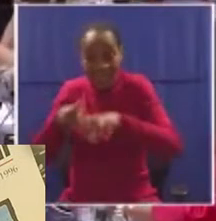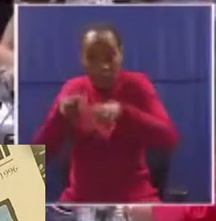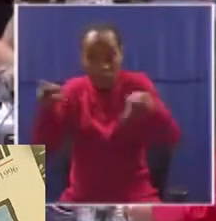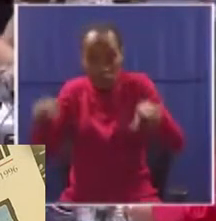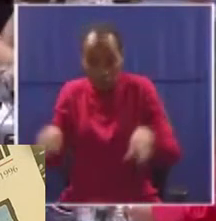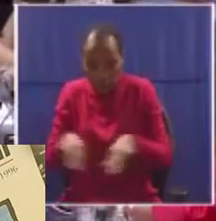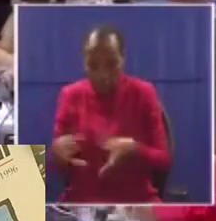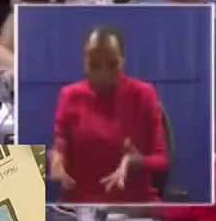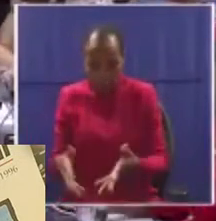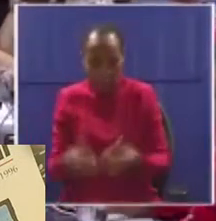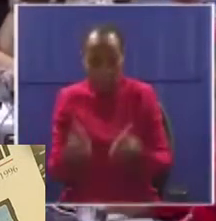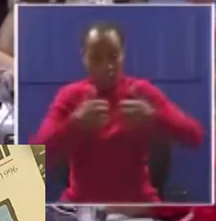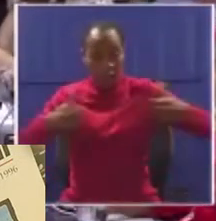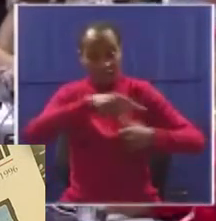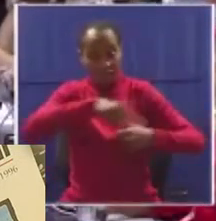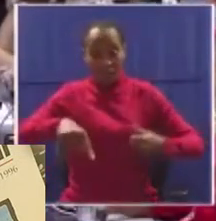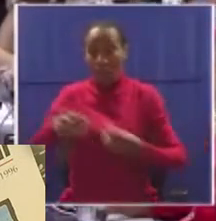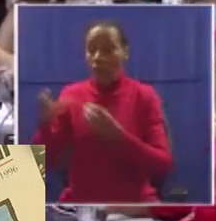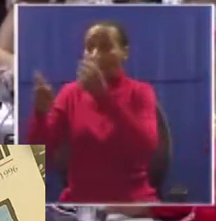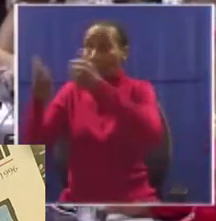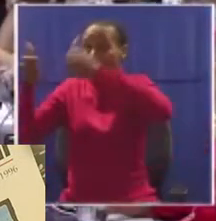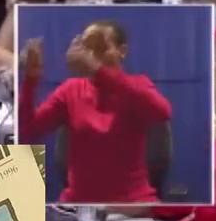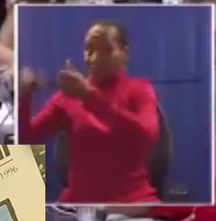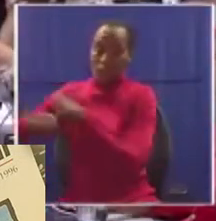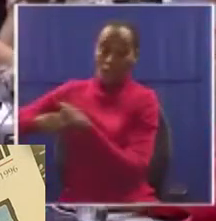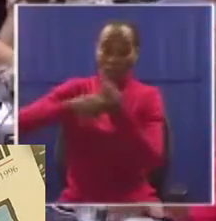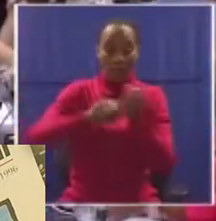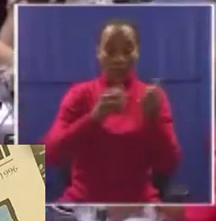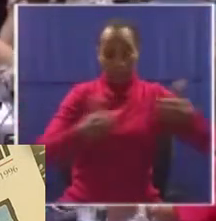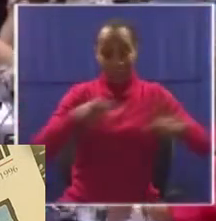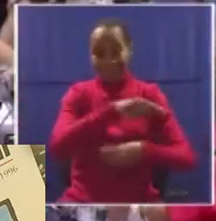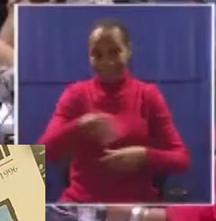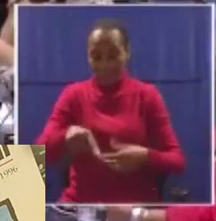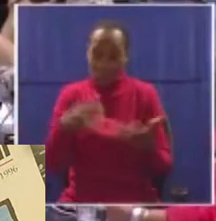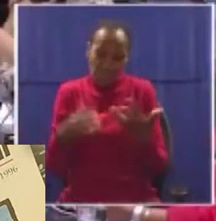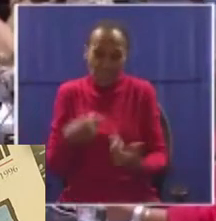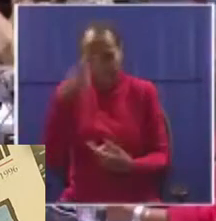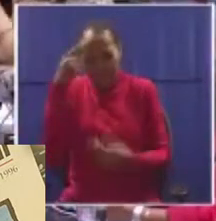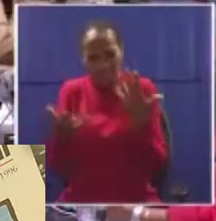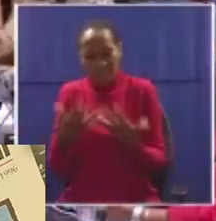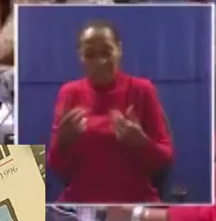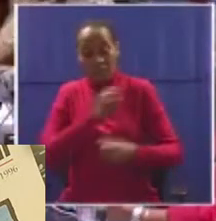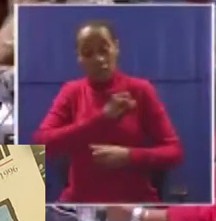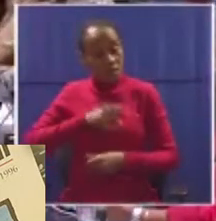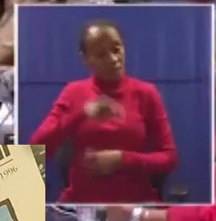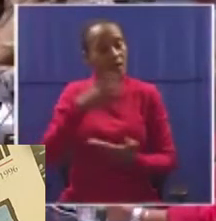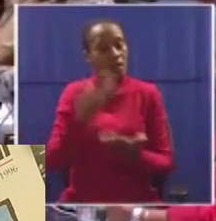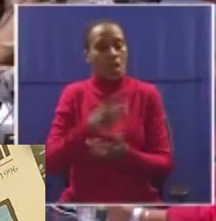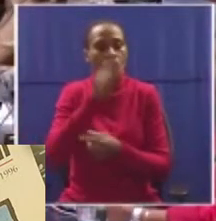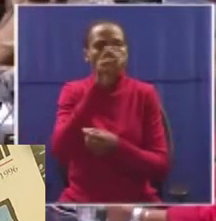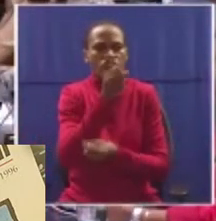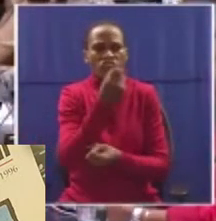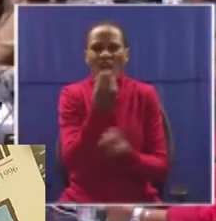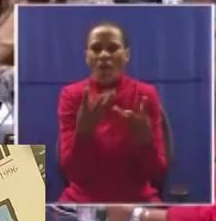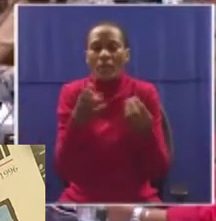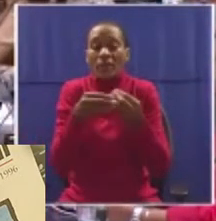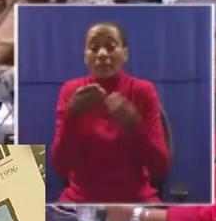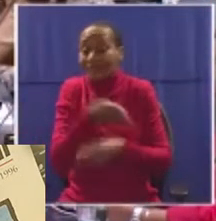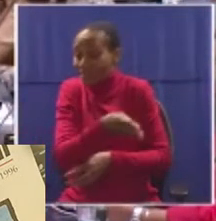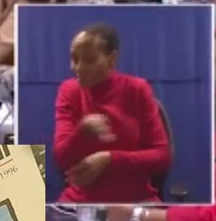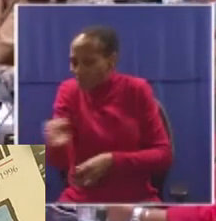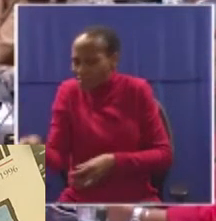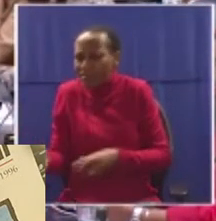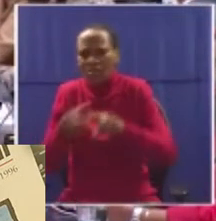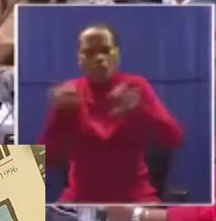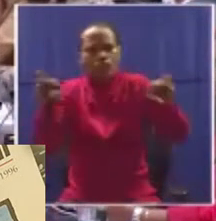the any table I would have thought that in a table would have the capacity count the number of members in the